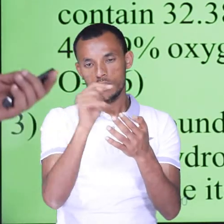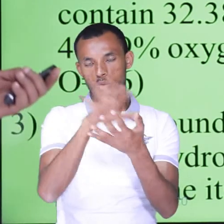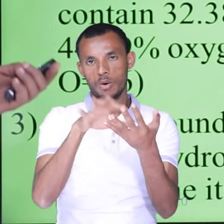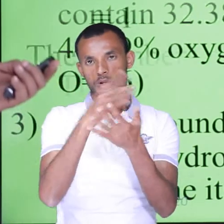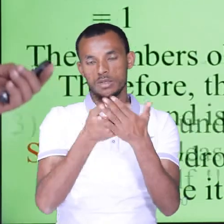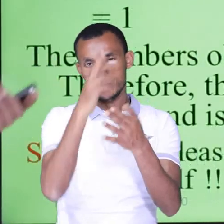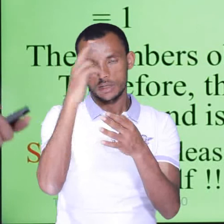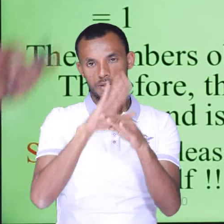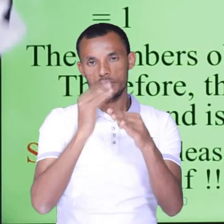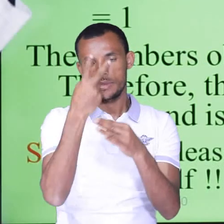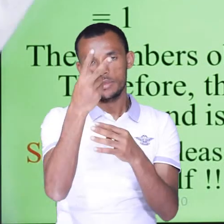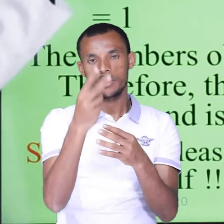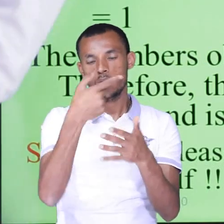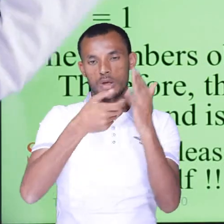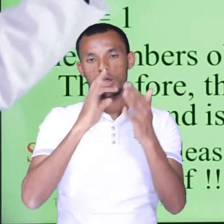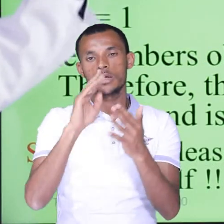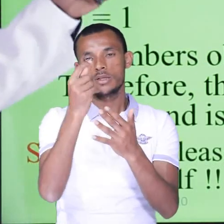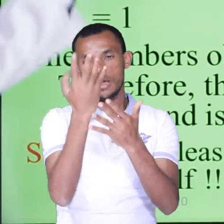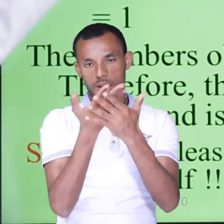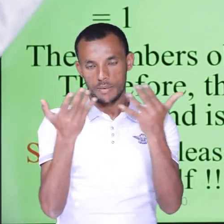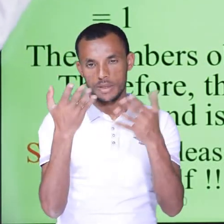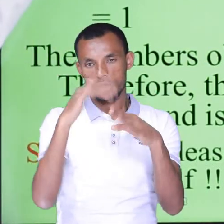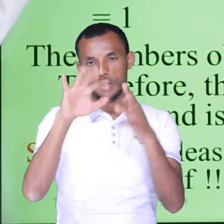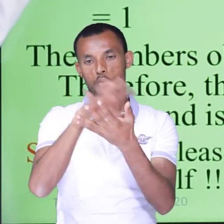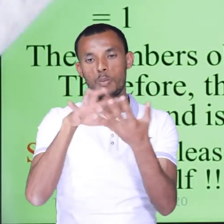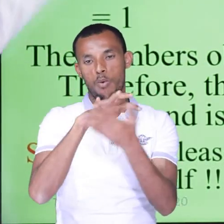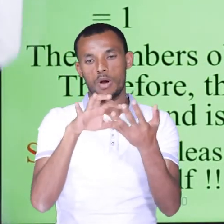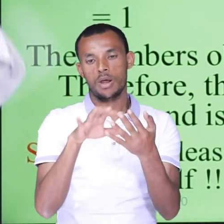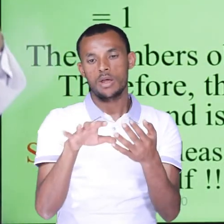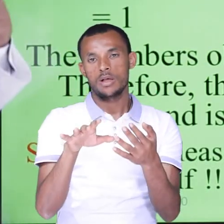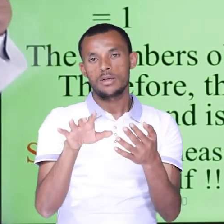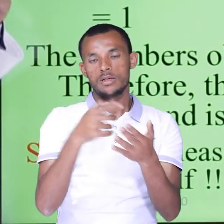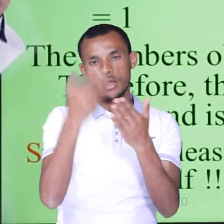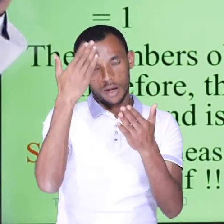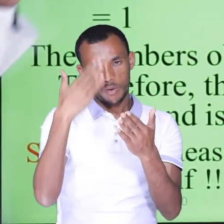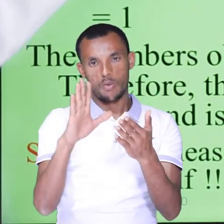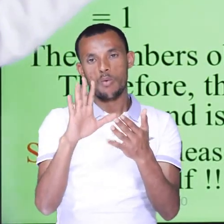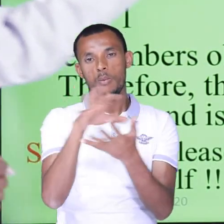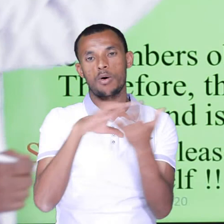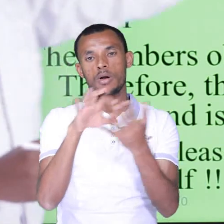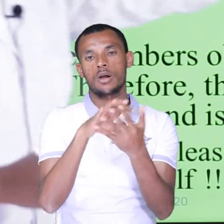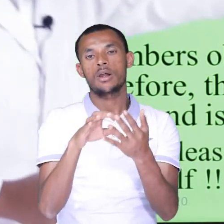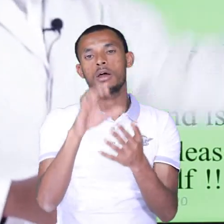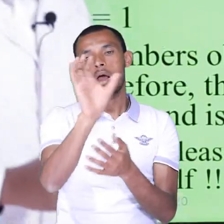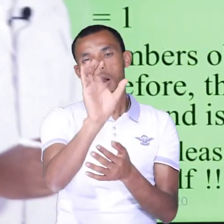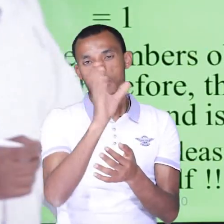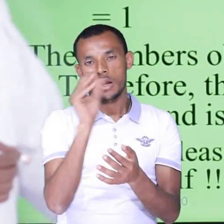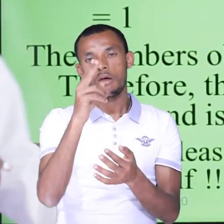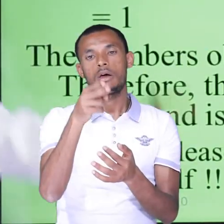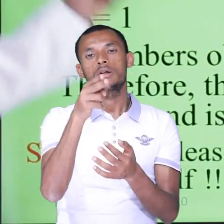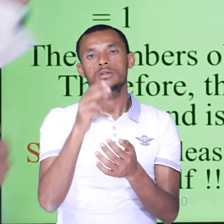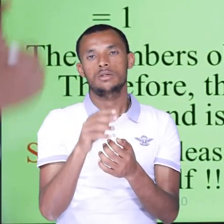case, what are the elements in that compound? That unknown compound, carbon and